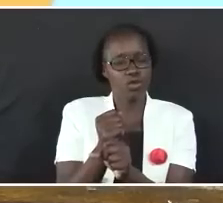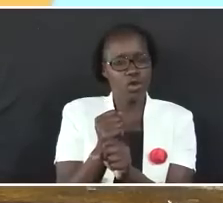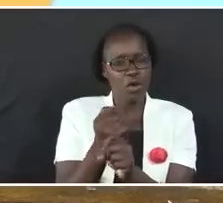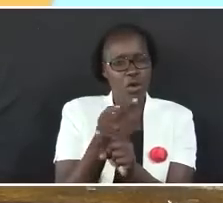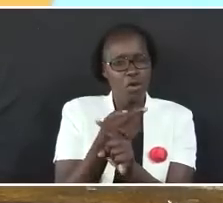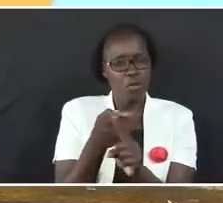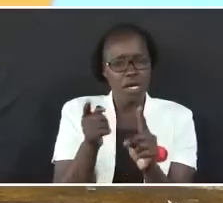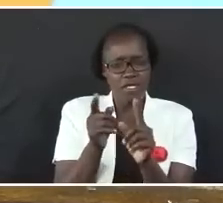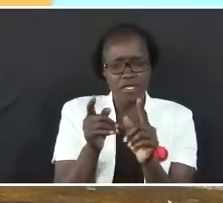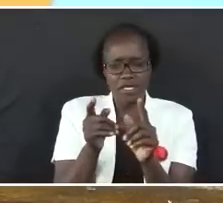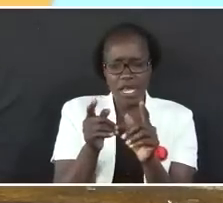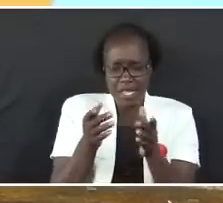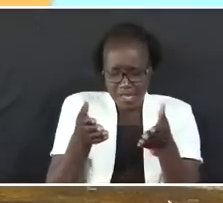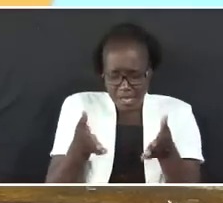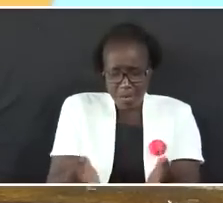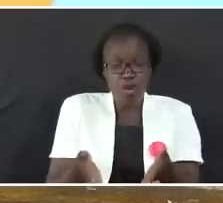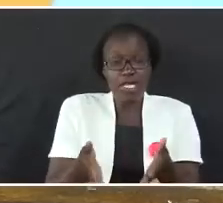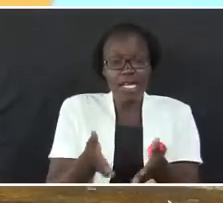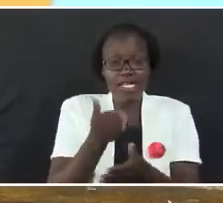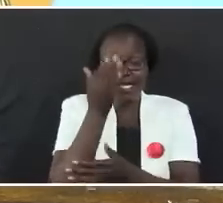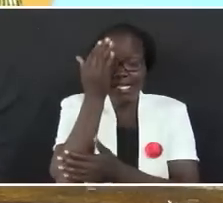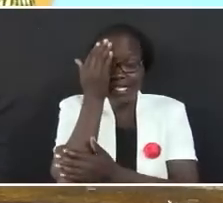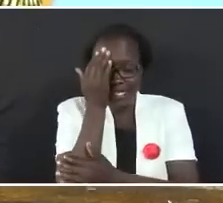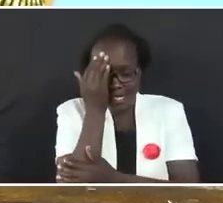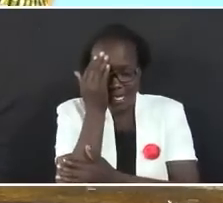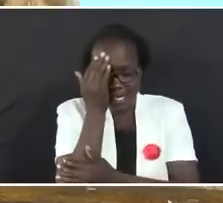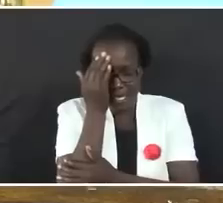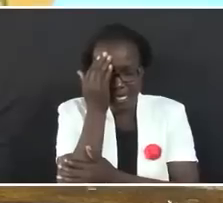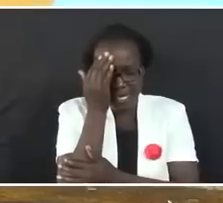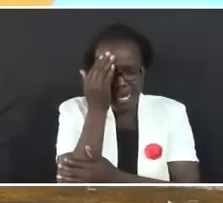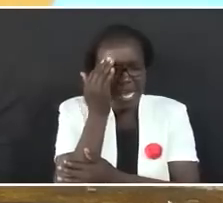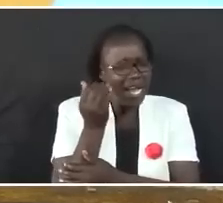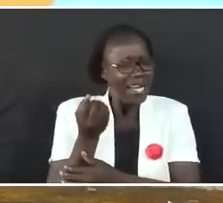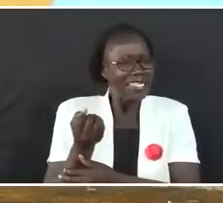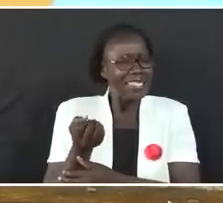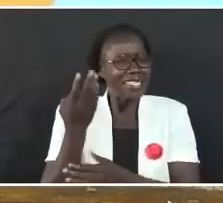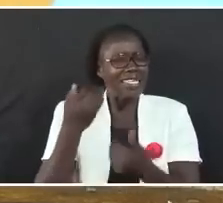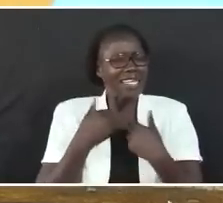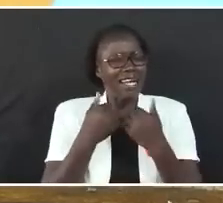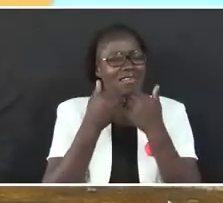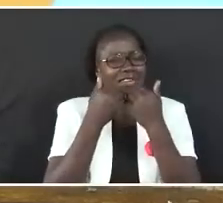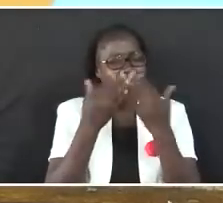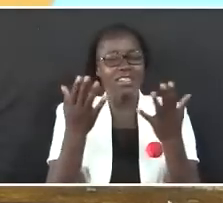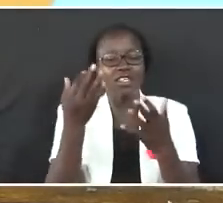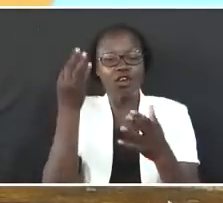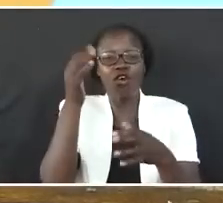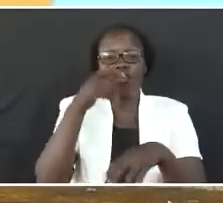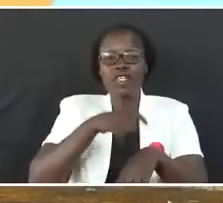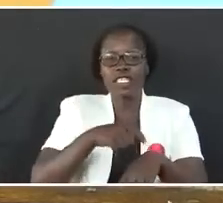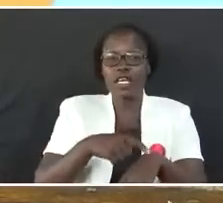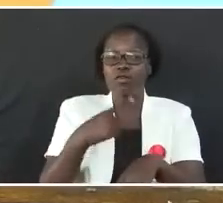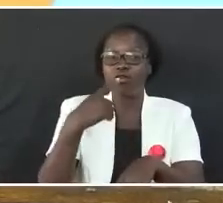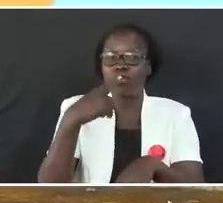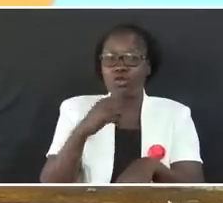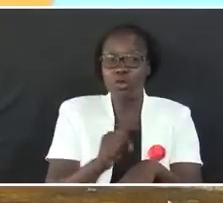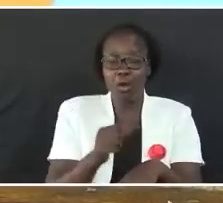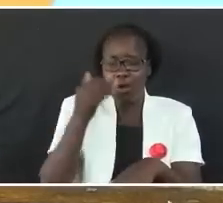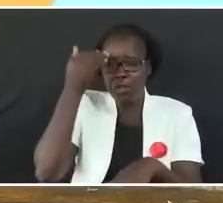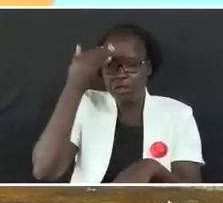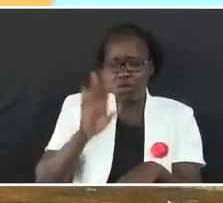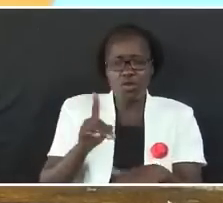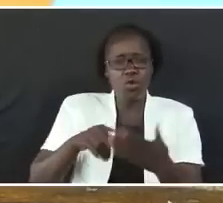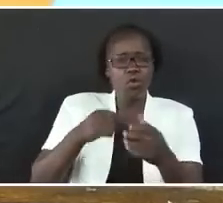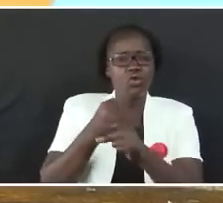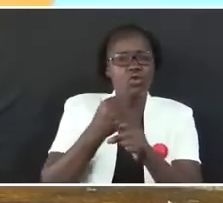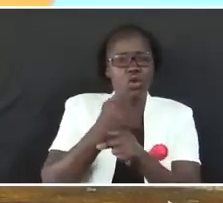But modern Israel has no understanding of the times, and so do not know what to